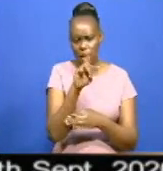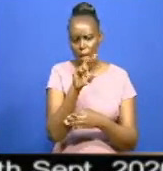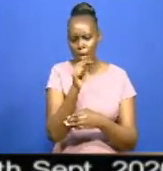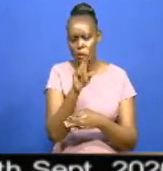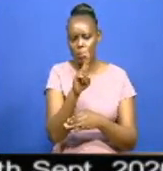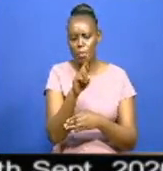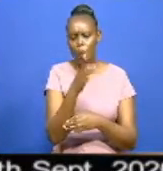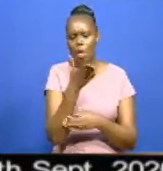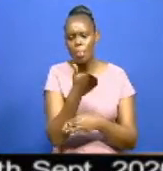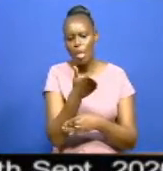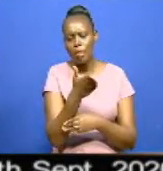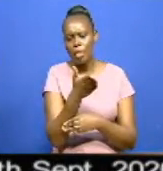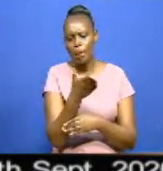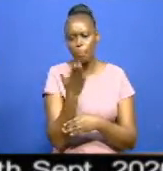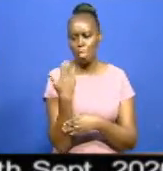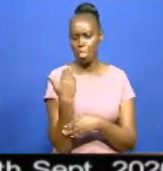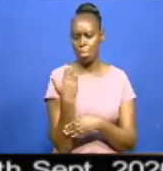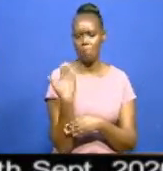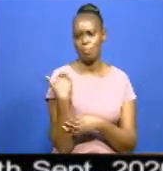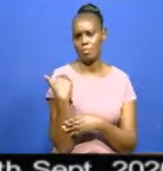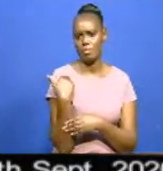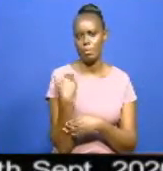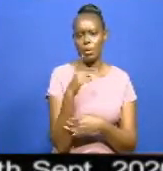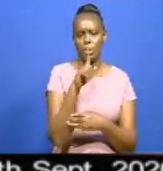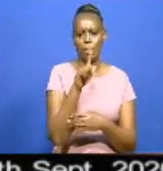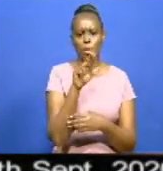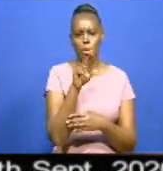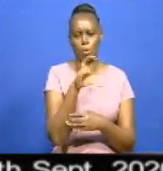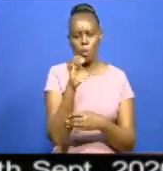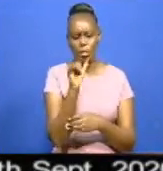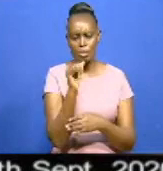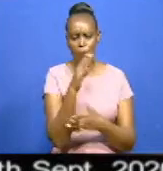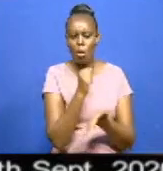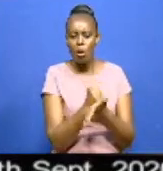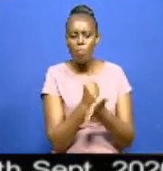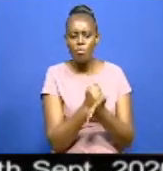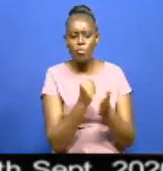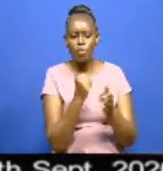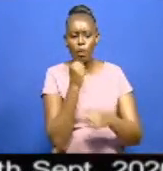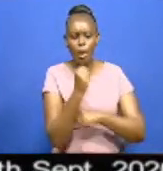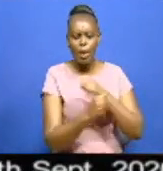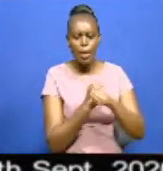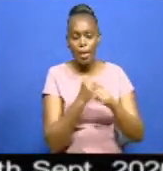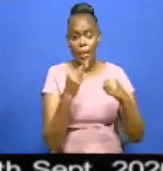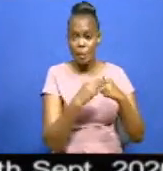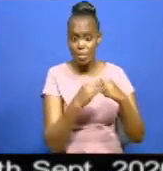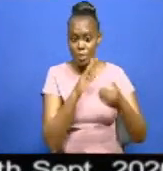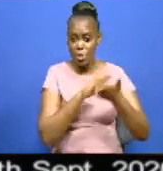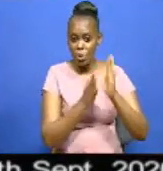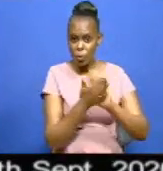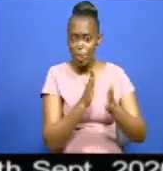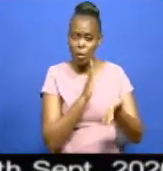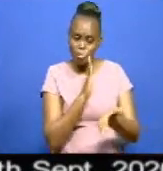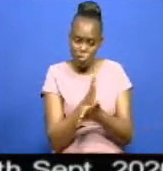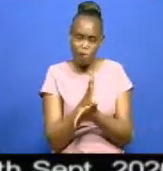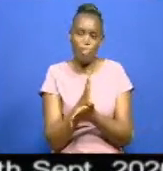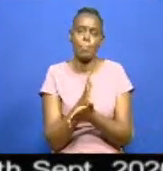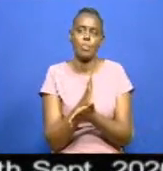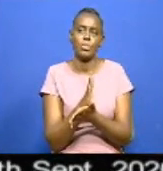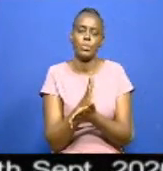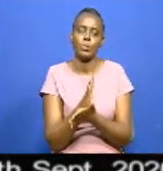about, Lucy Ndungu has held this office for about 8 years without being confirmed, Honorable